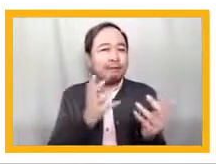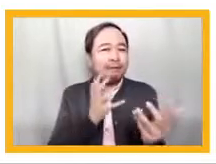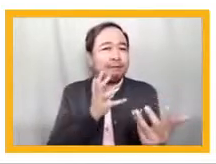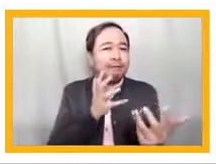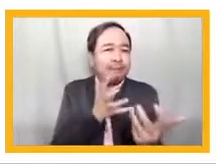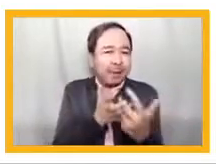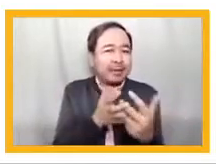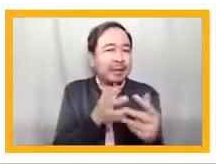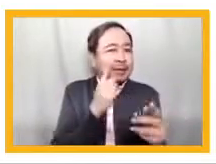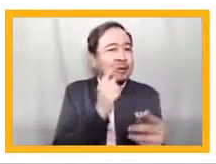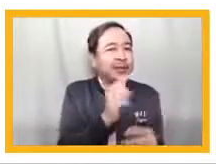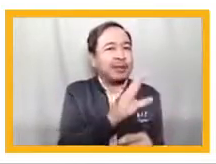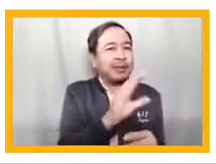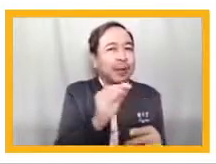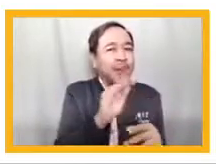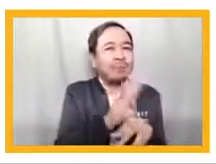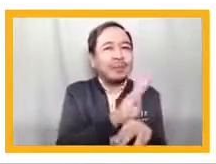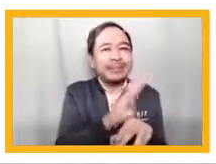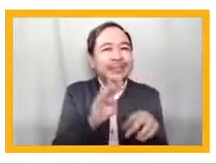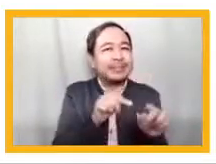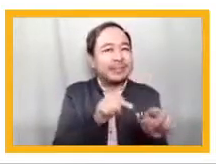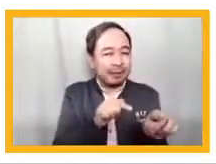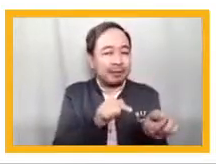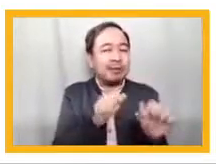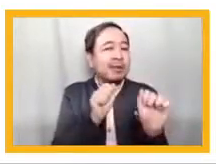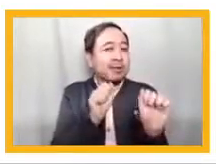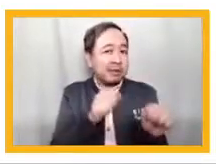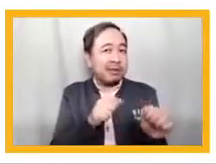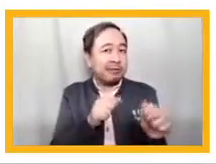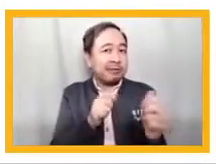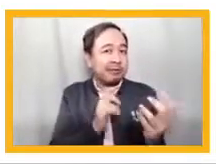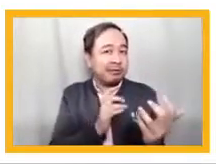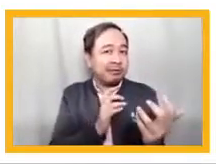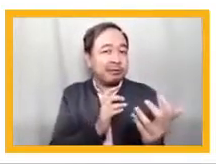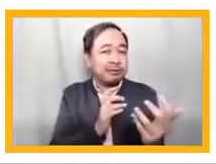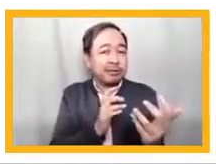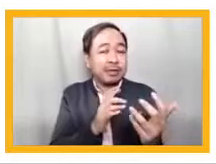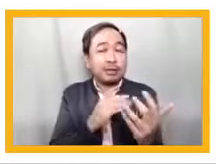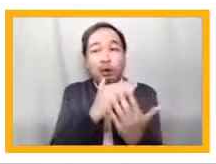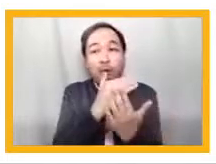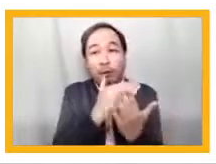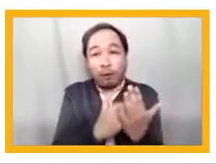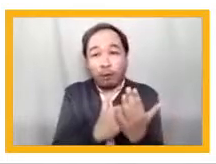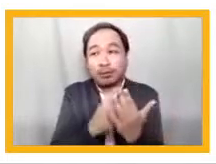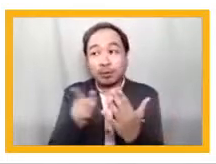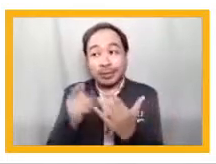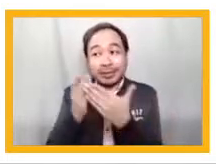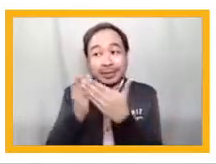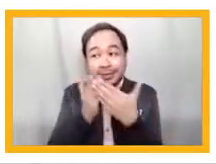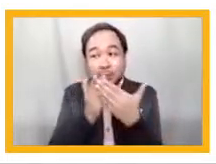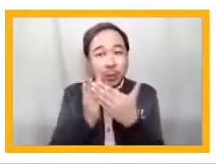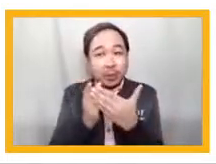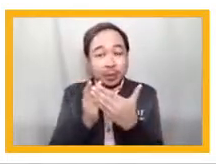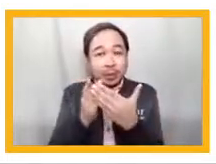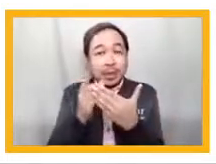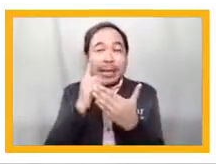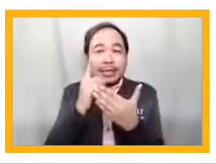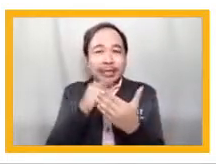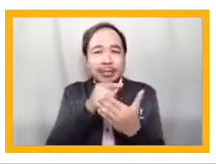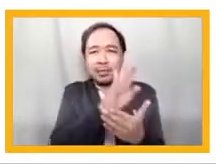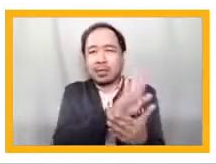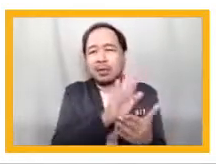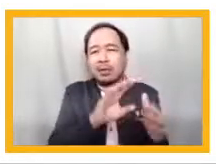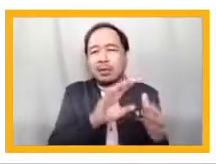companies so that they will customize some courses on particular job relevant skills for the